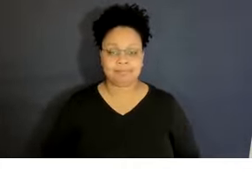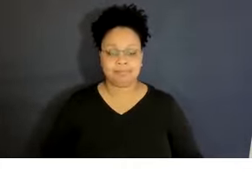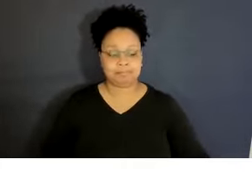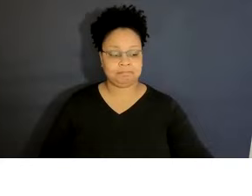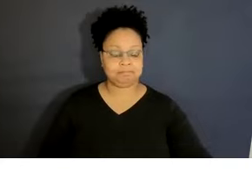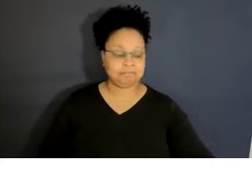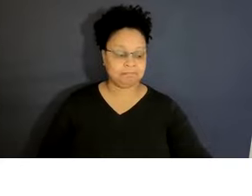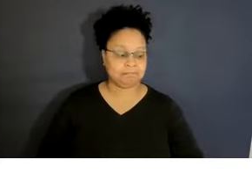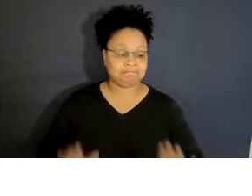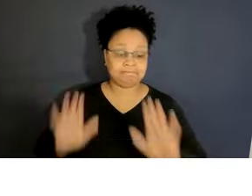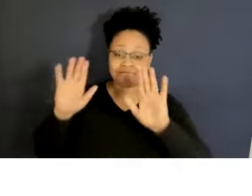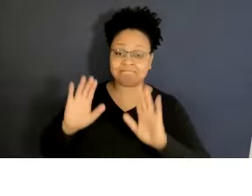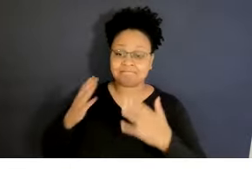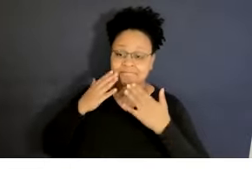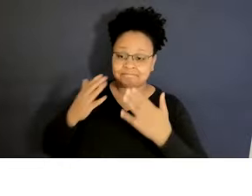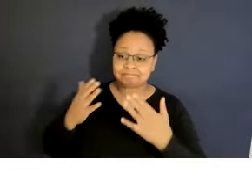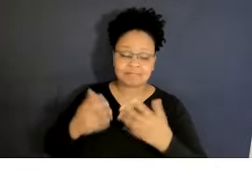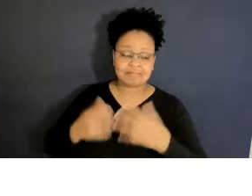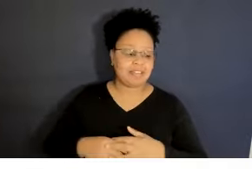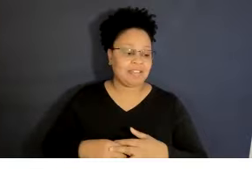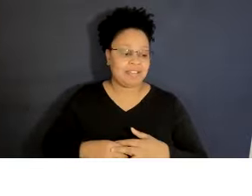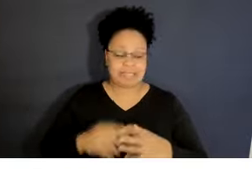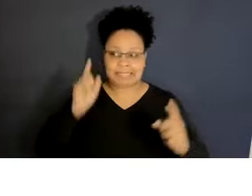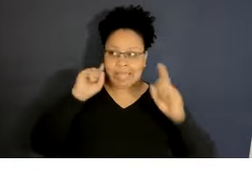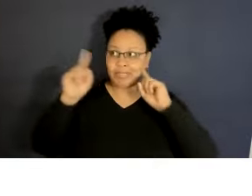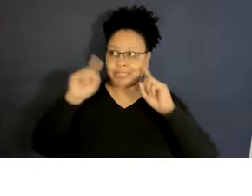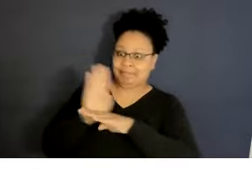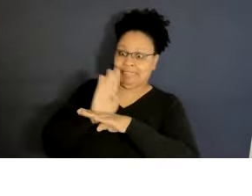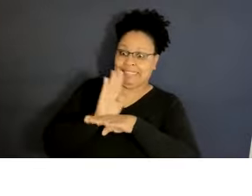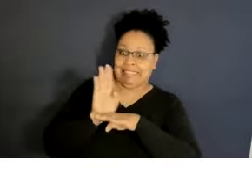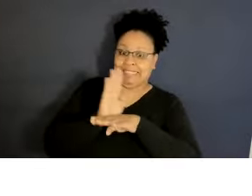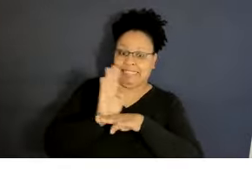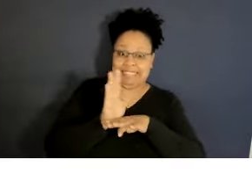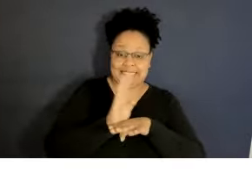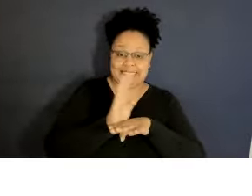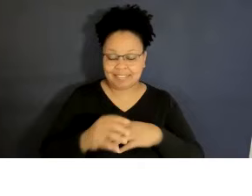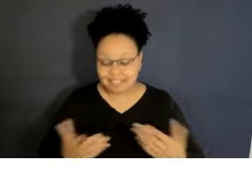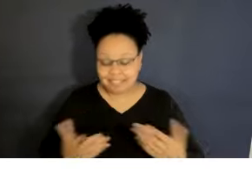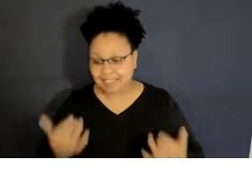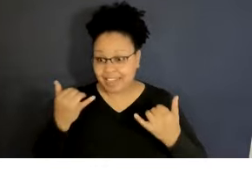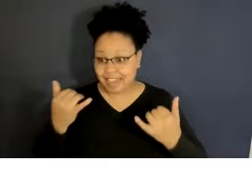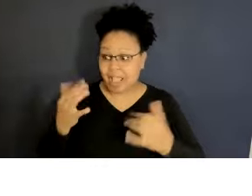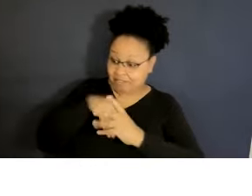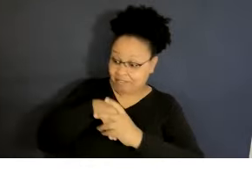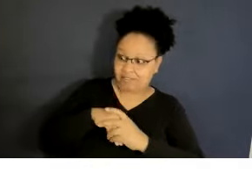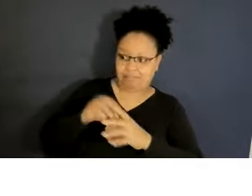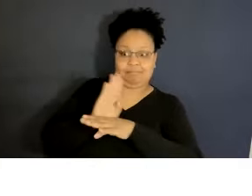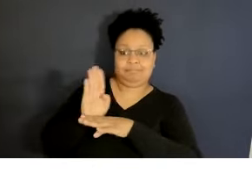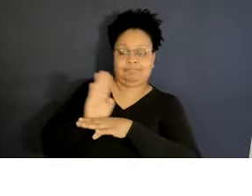Great. Well, that sounds like you've been busy within the movement now that you are involved.